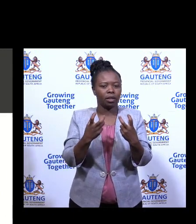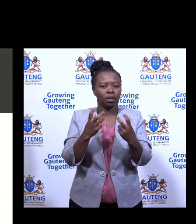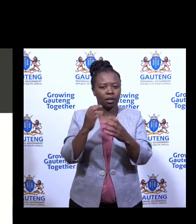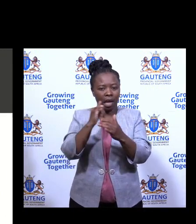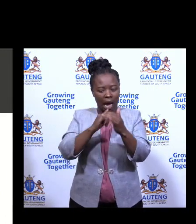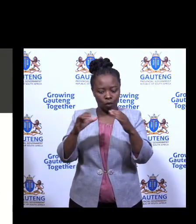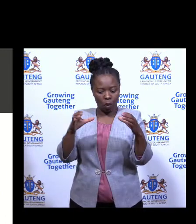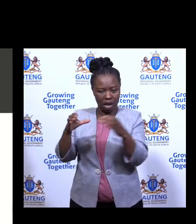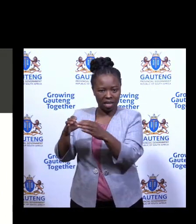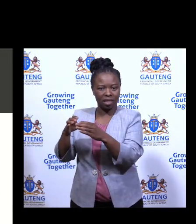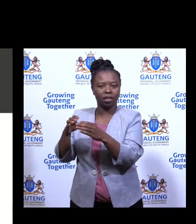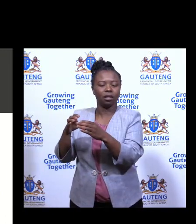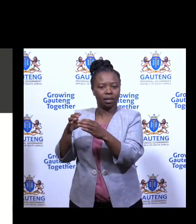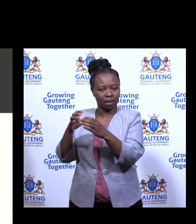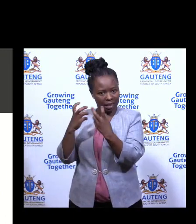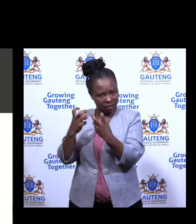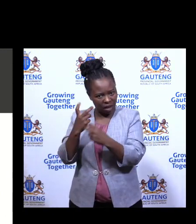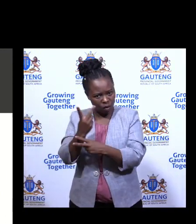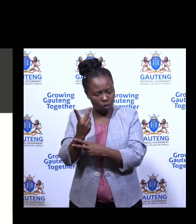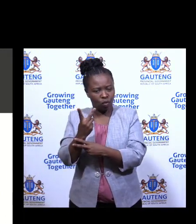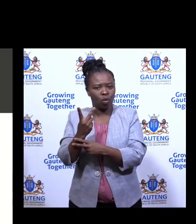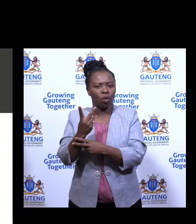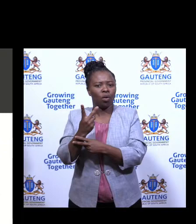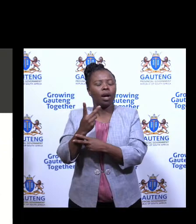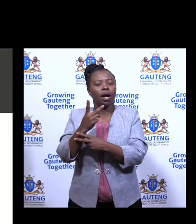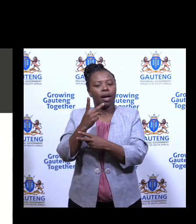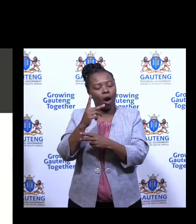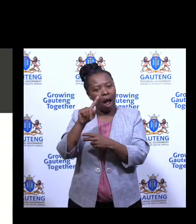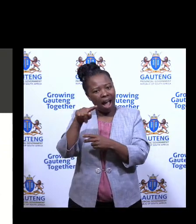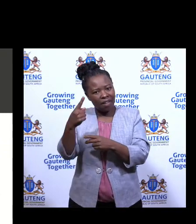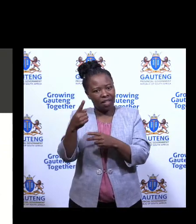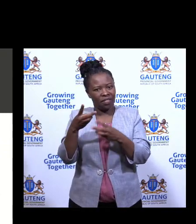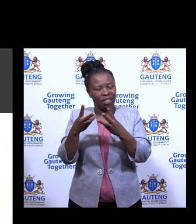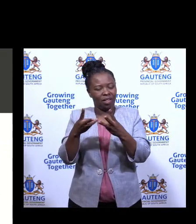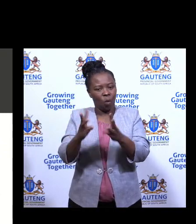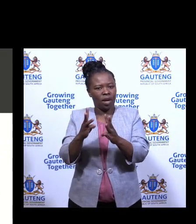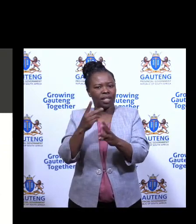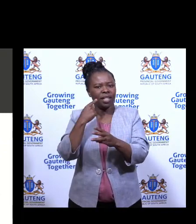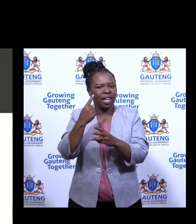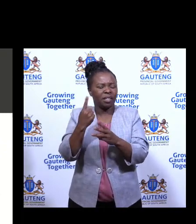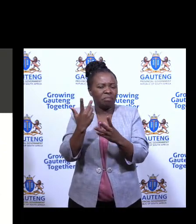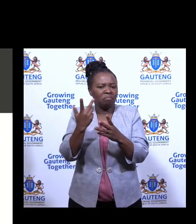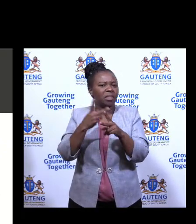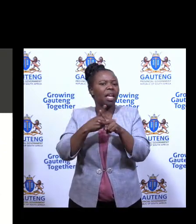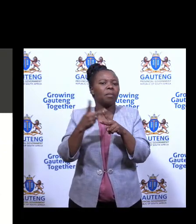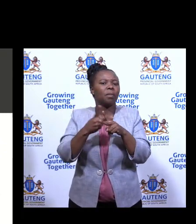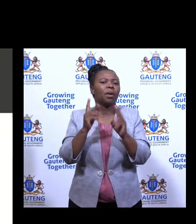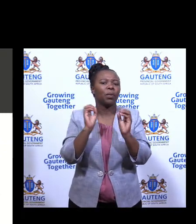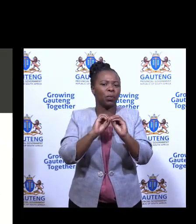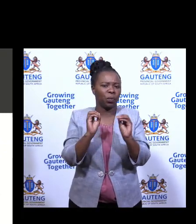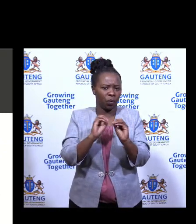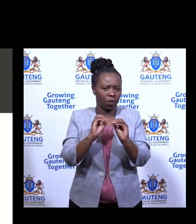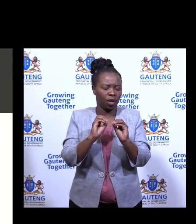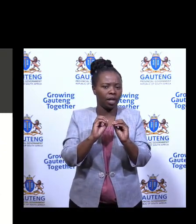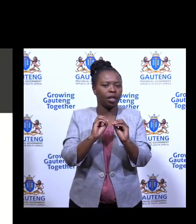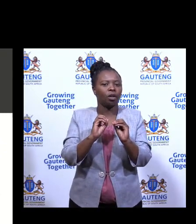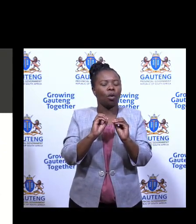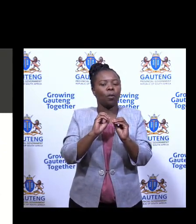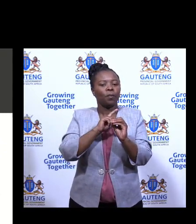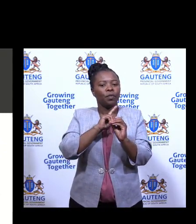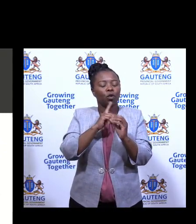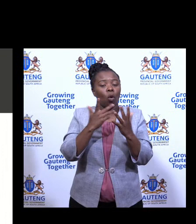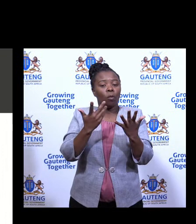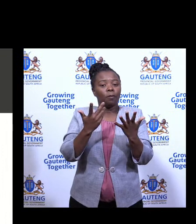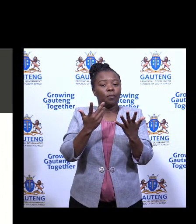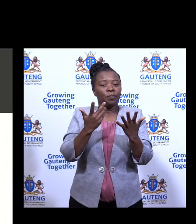in many cases, sometimes these facilities have just been unprepared for the size of the issue that they have been facing, and there's a large need